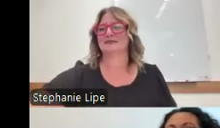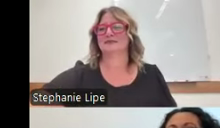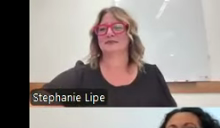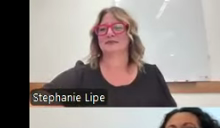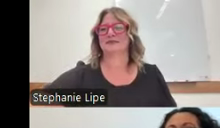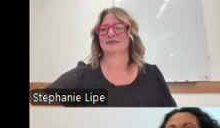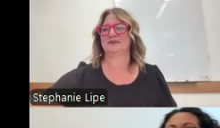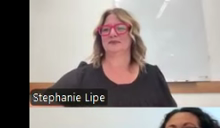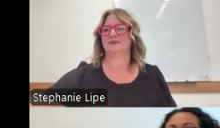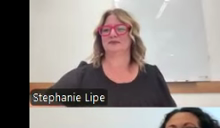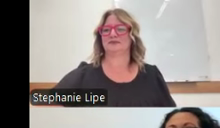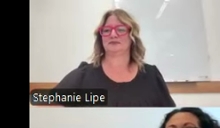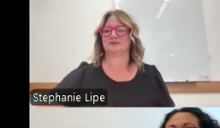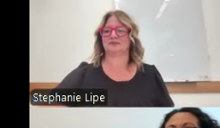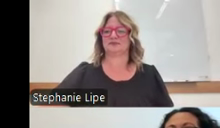Next slide, please.